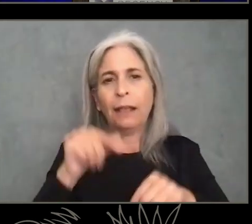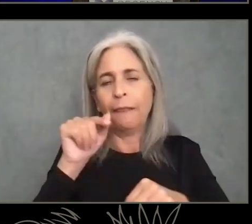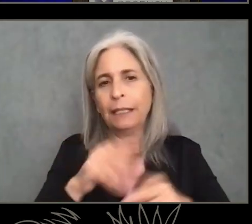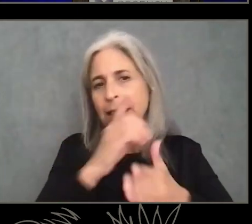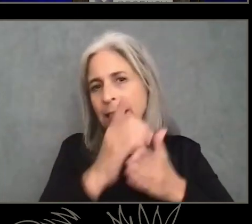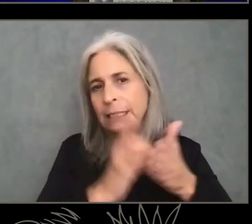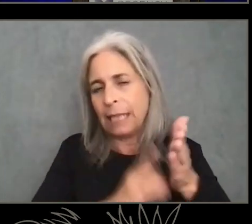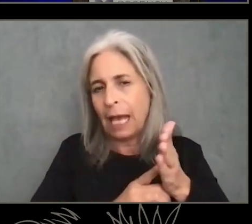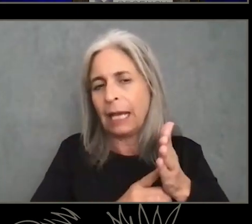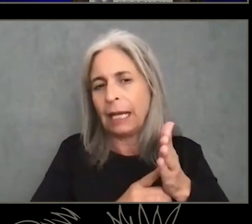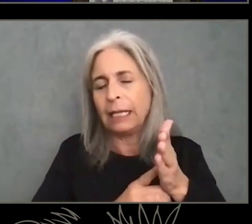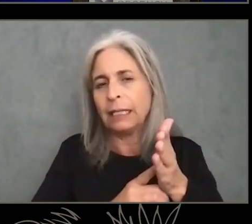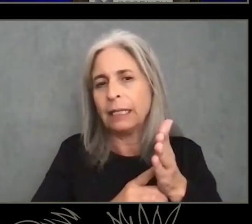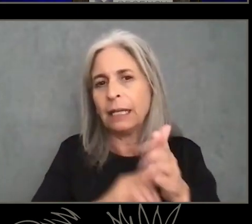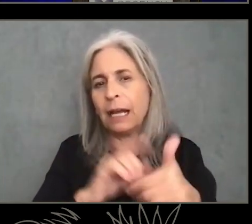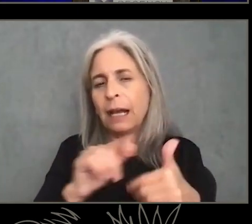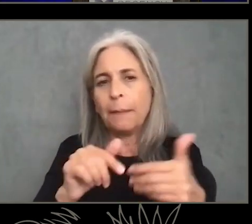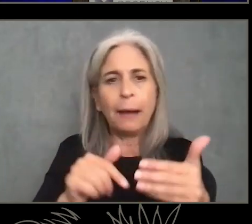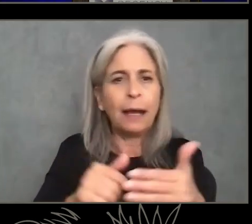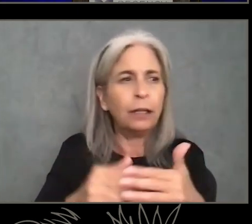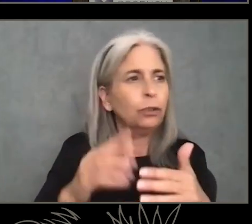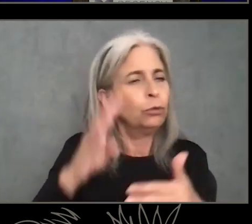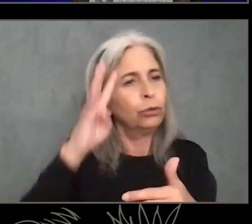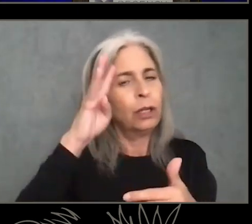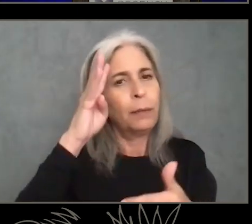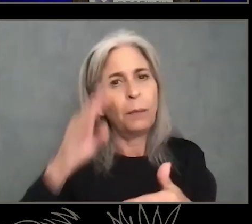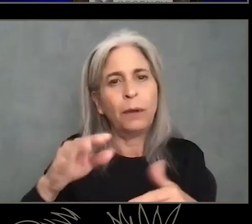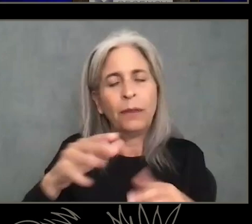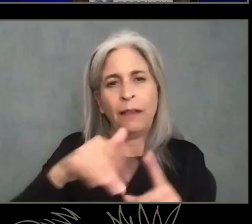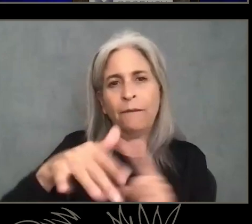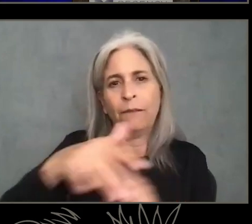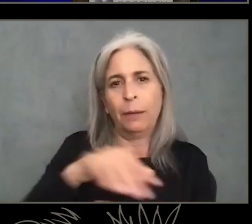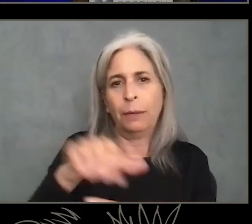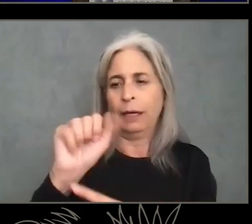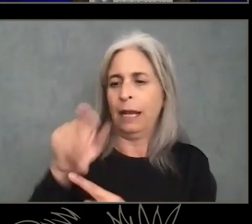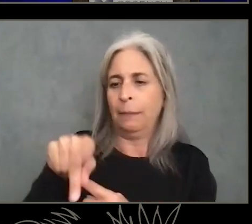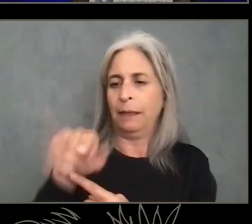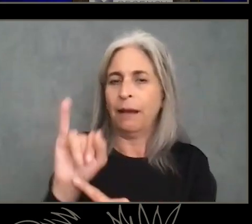the design board, had a lot of sessions, and come up with the environment API.